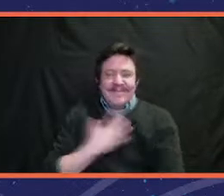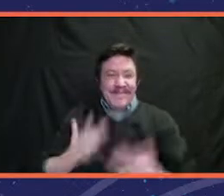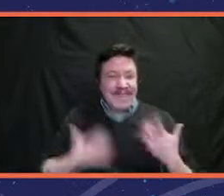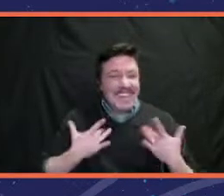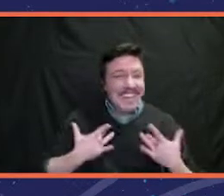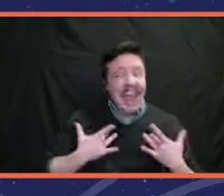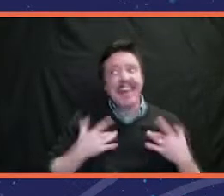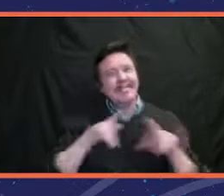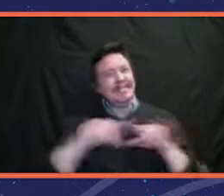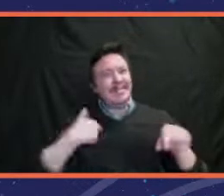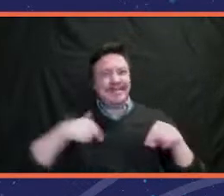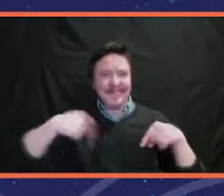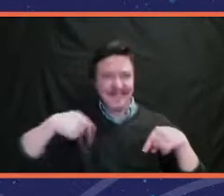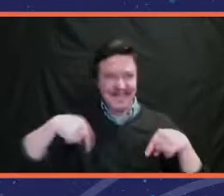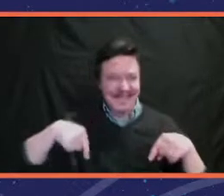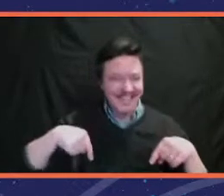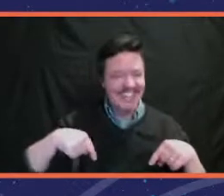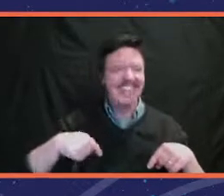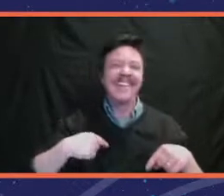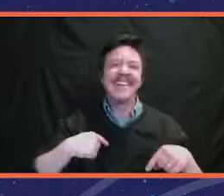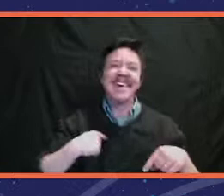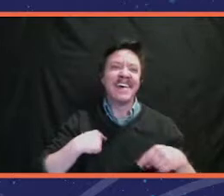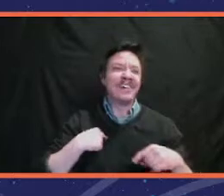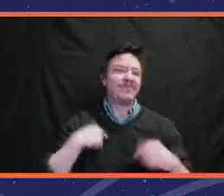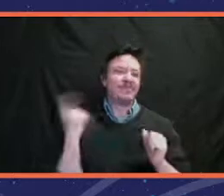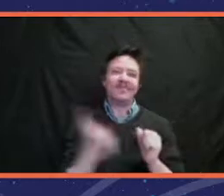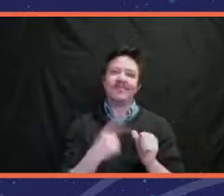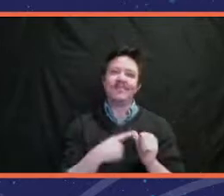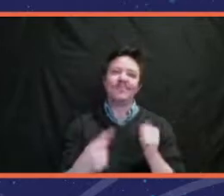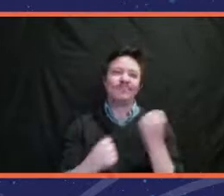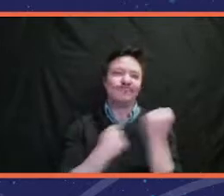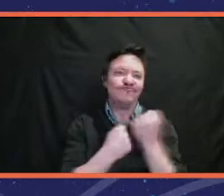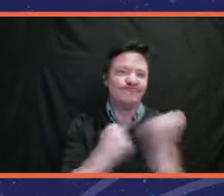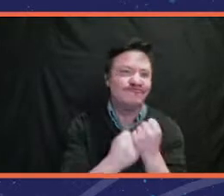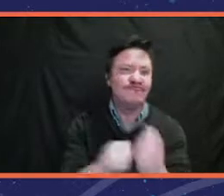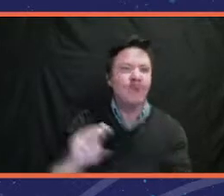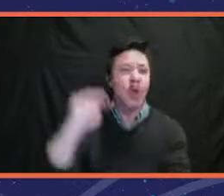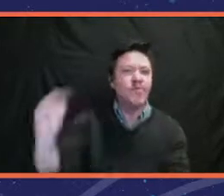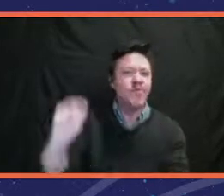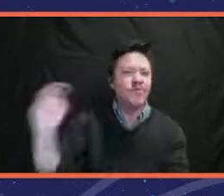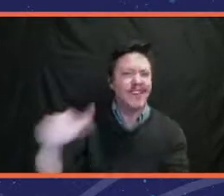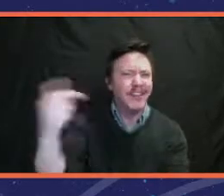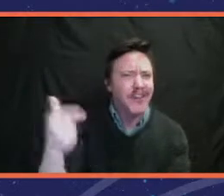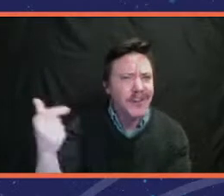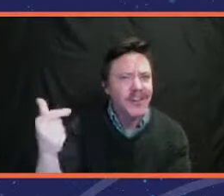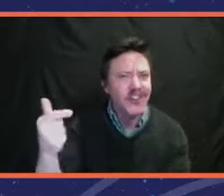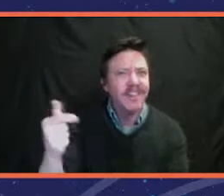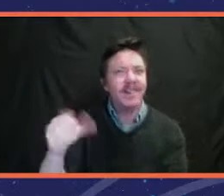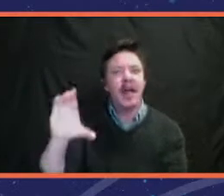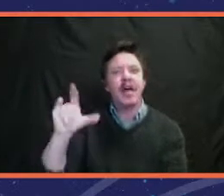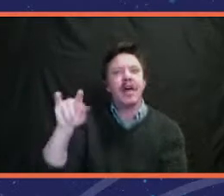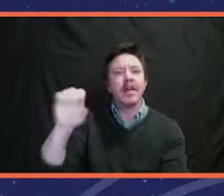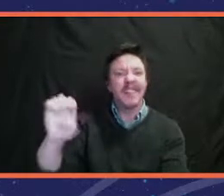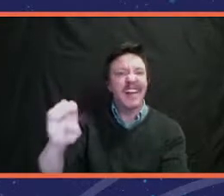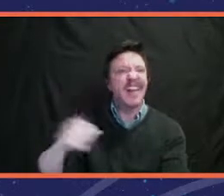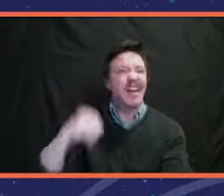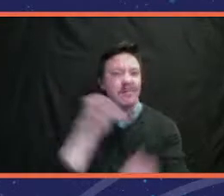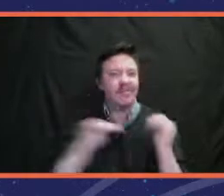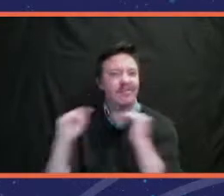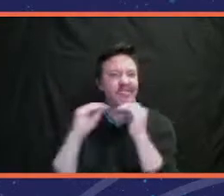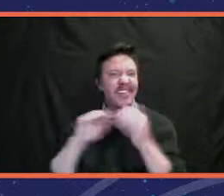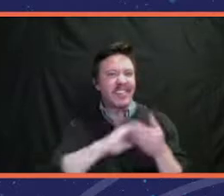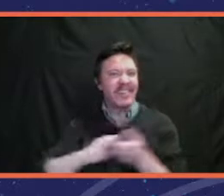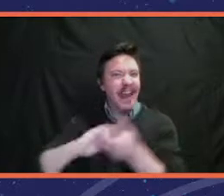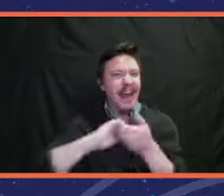you today. I just want to give a big shout out to Movement Generation, Climate Justice Alliance, and the New Economy